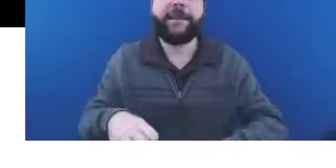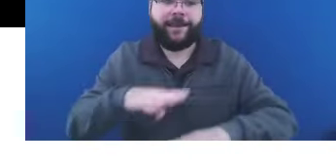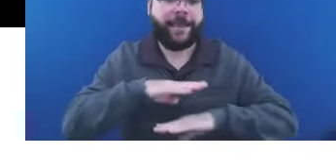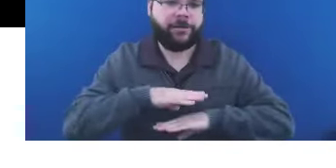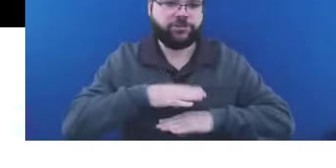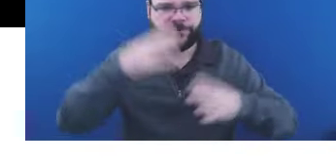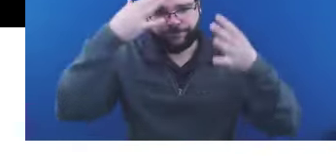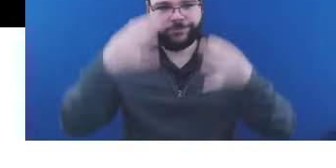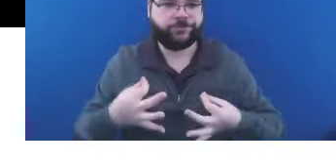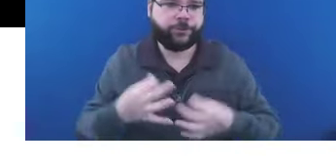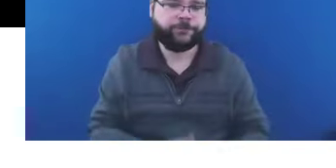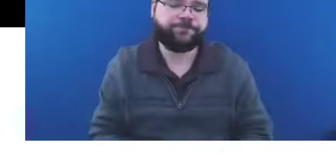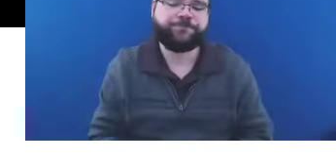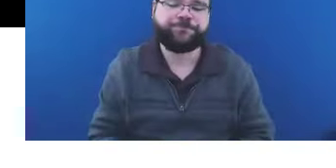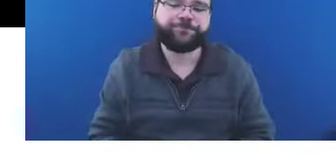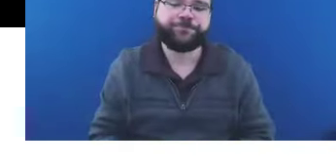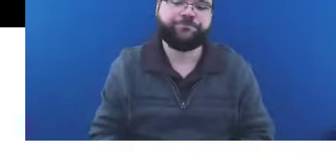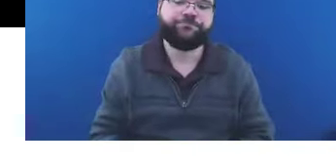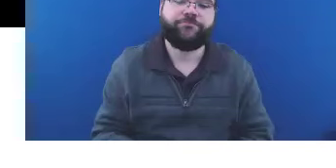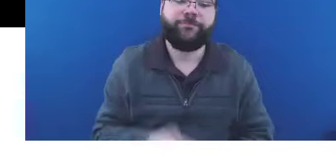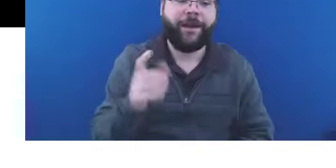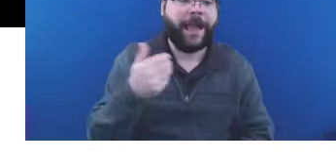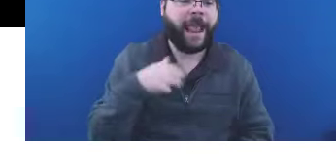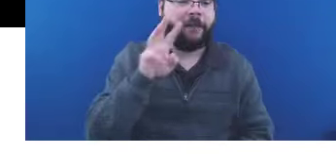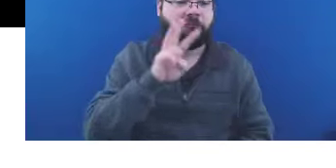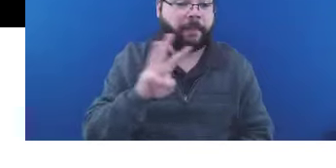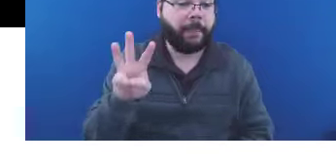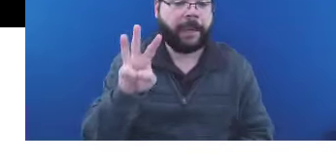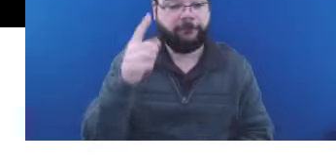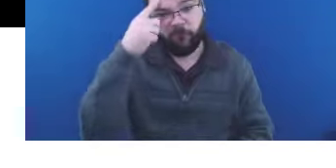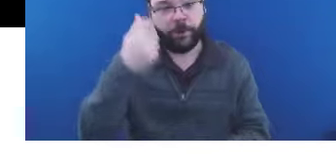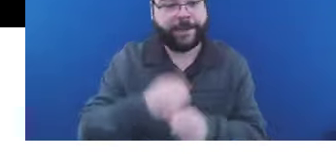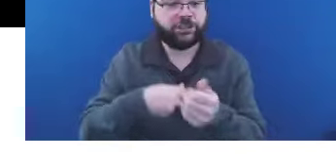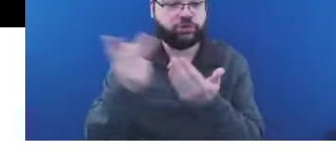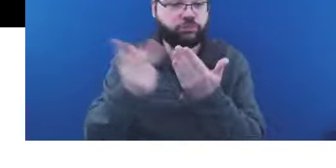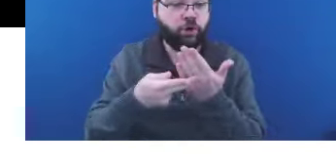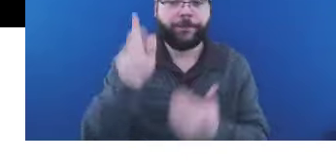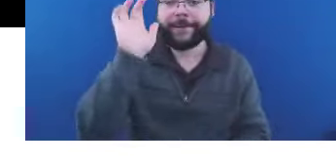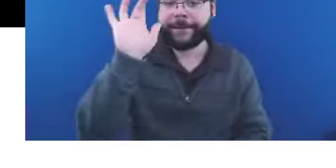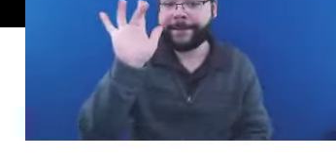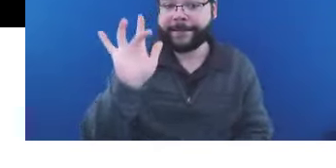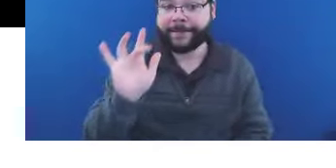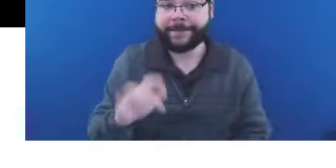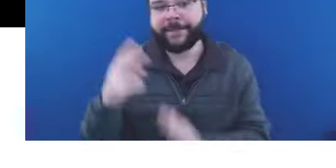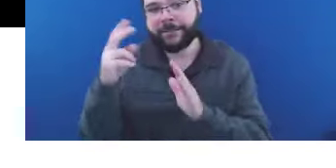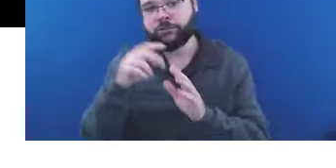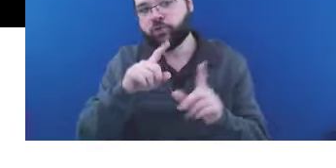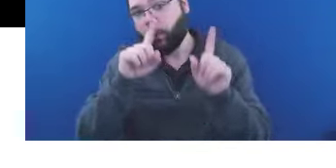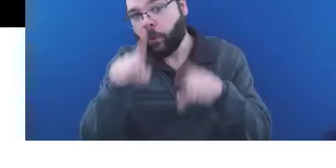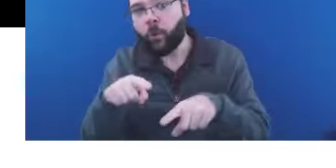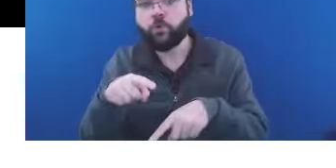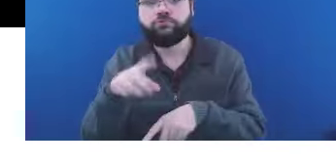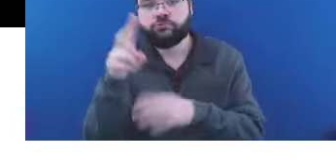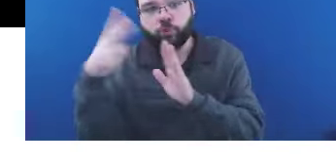would be determined. So on here, I have the links to their program. You can read in more detail about what they